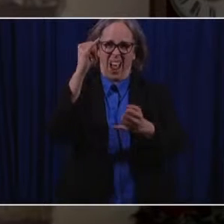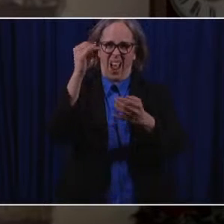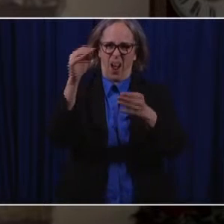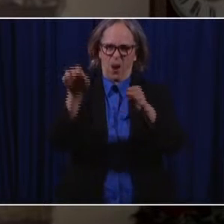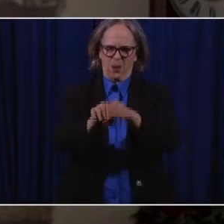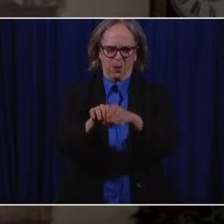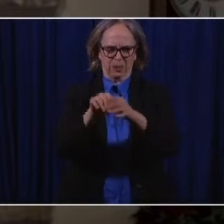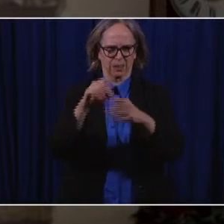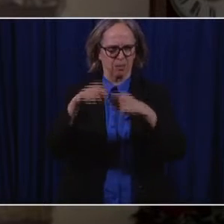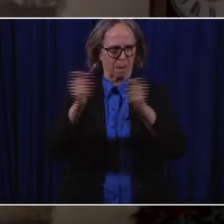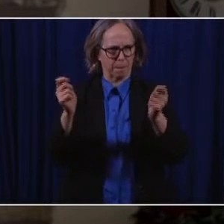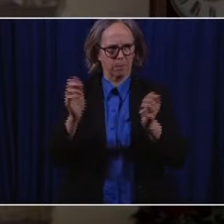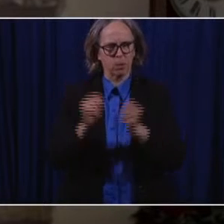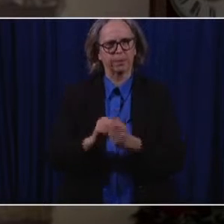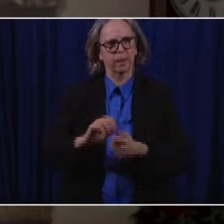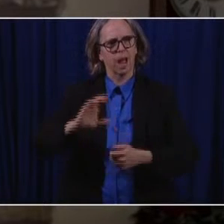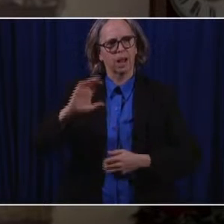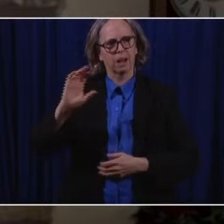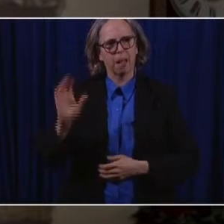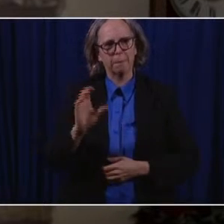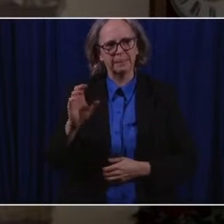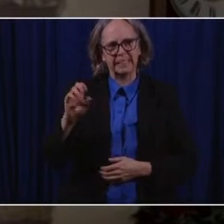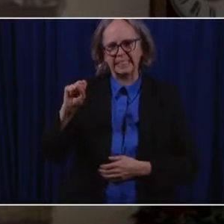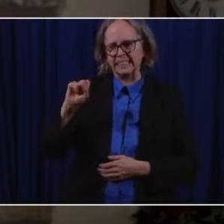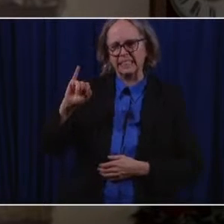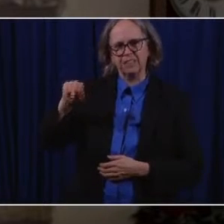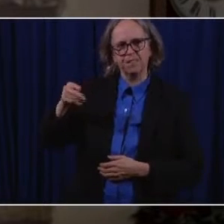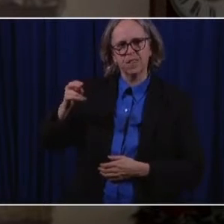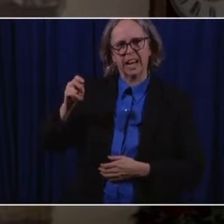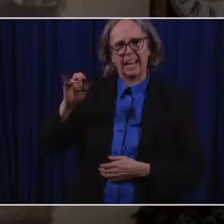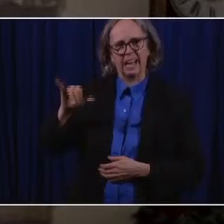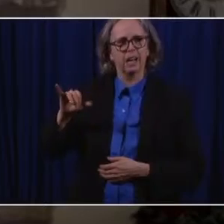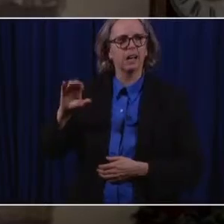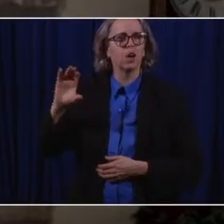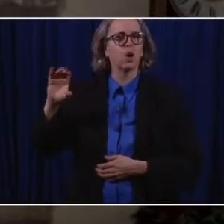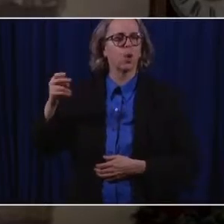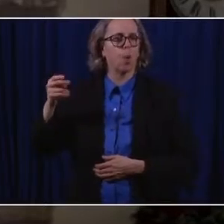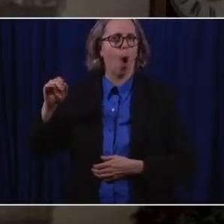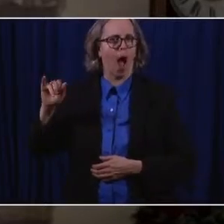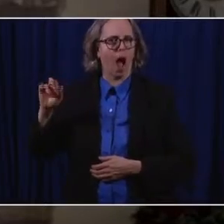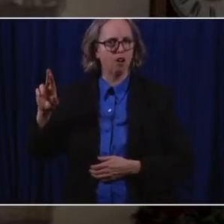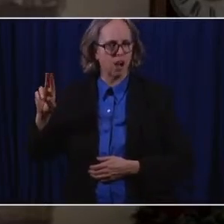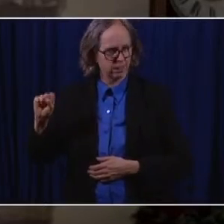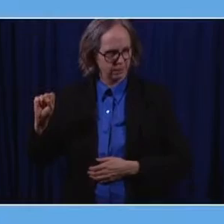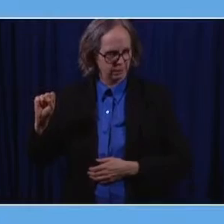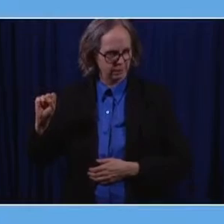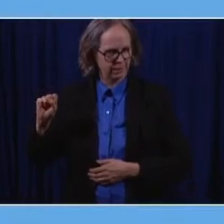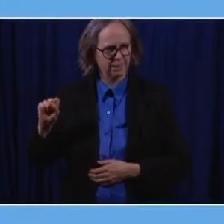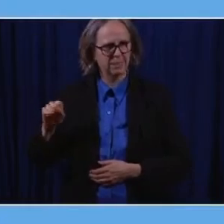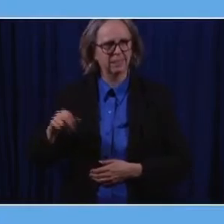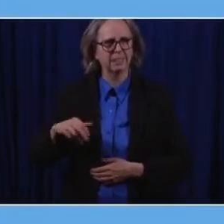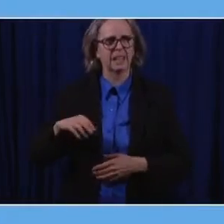of the chorus record themselves at home, and they're combined together into one video. Eric?